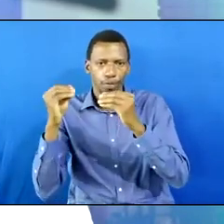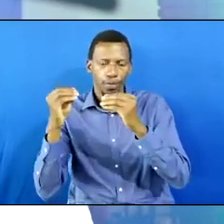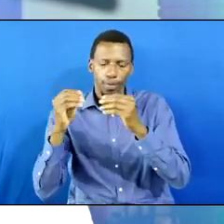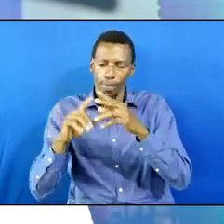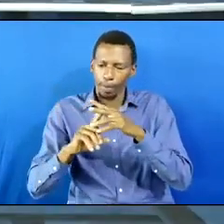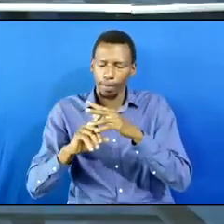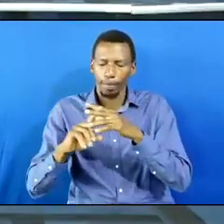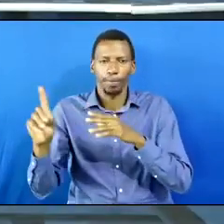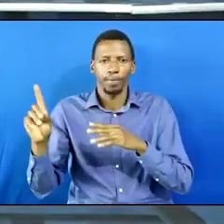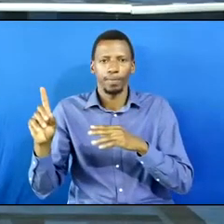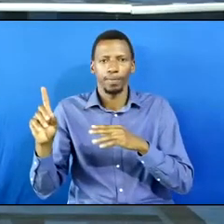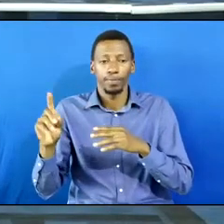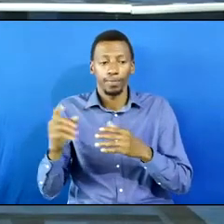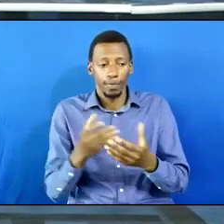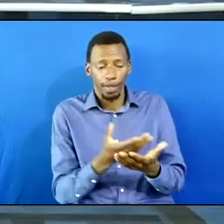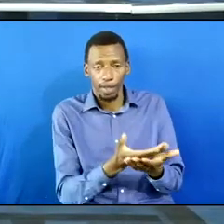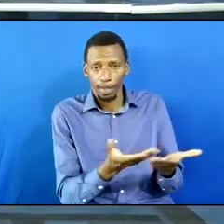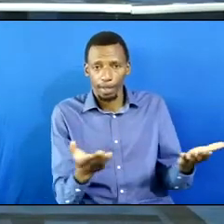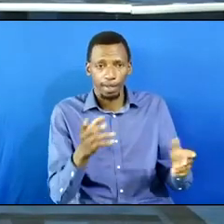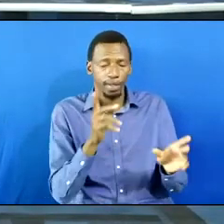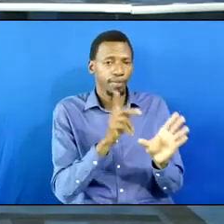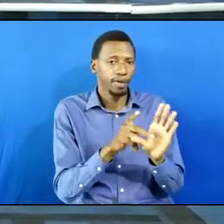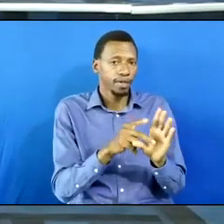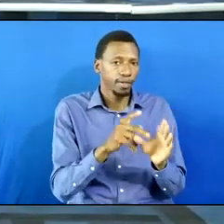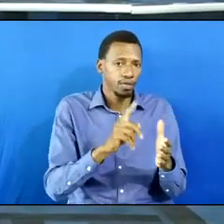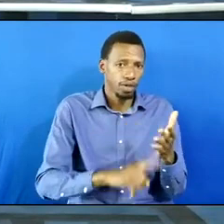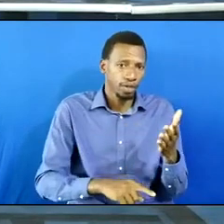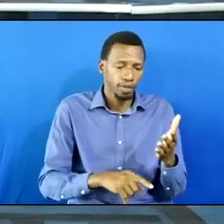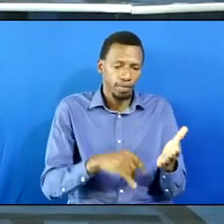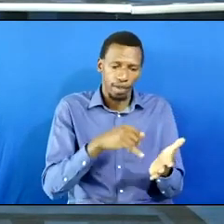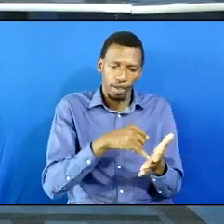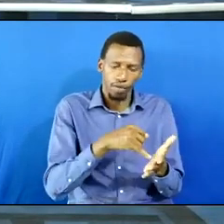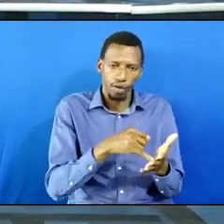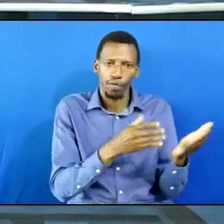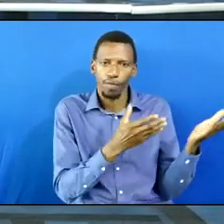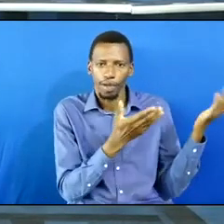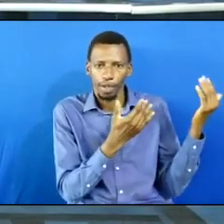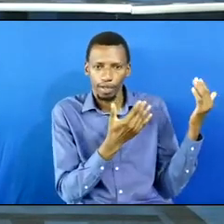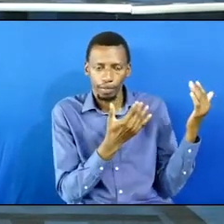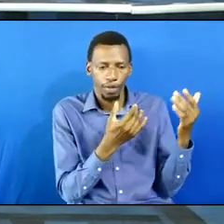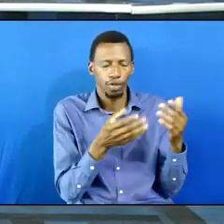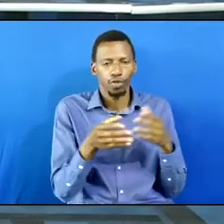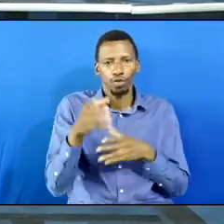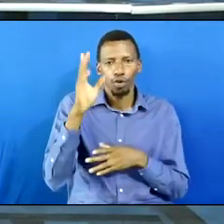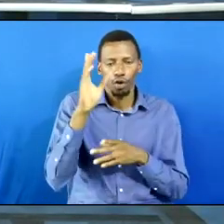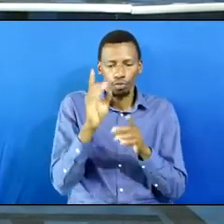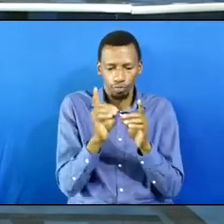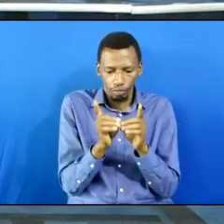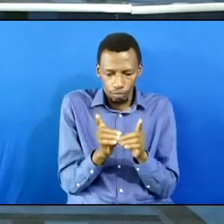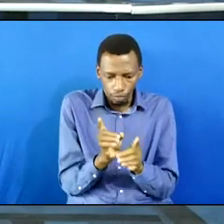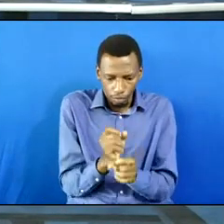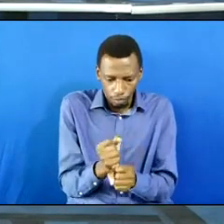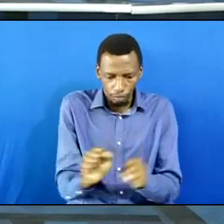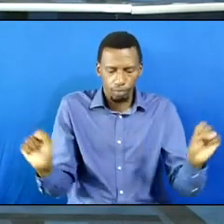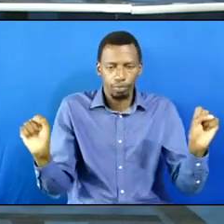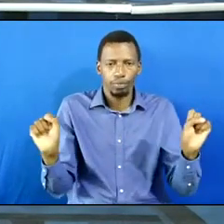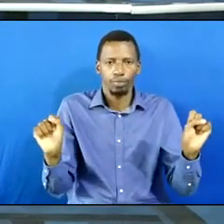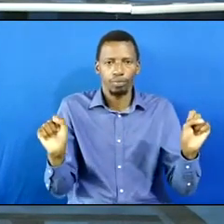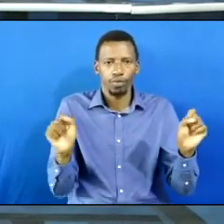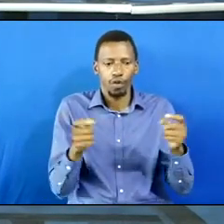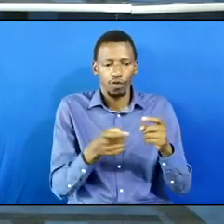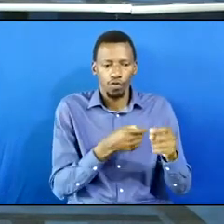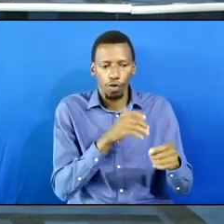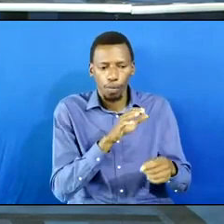go. To them, they were participating, expecting the deliverance from their country of their